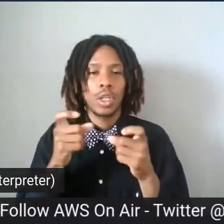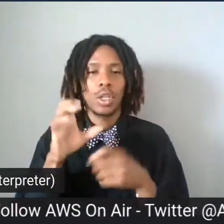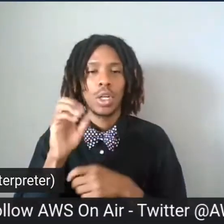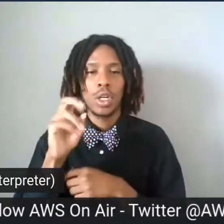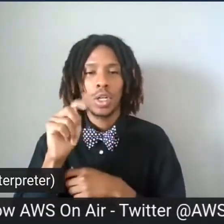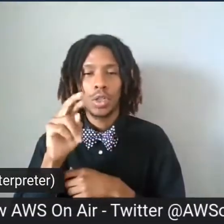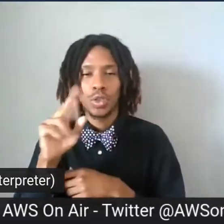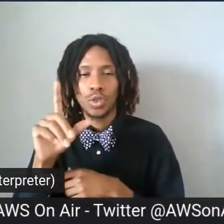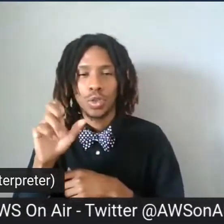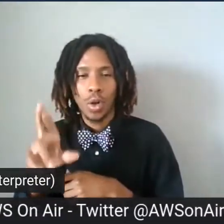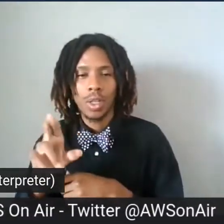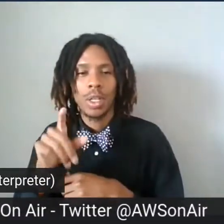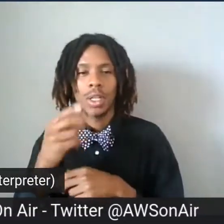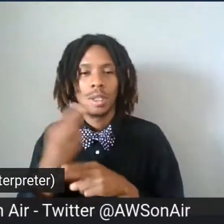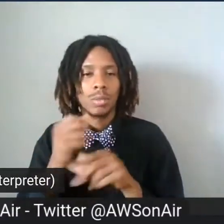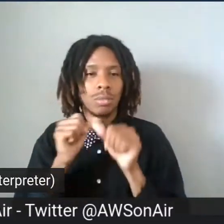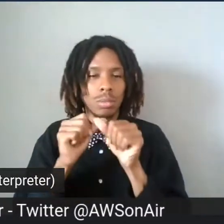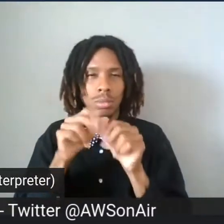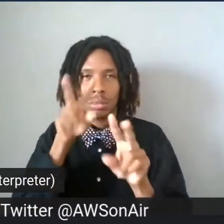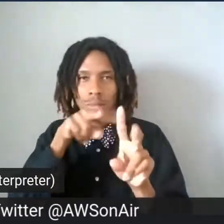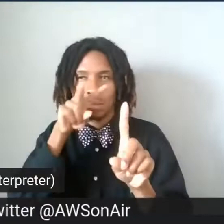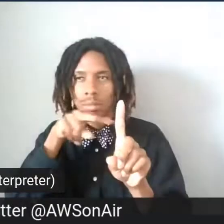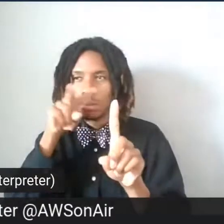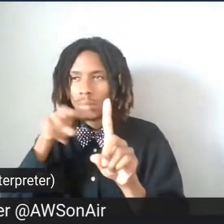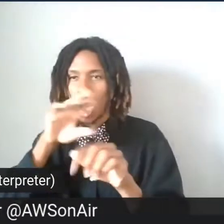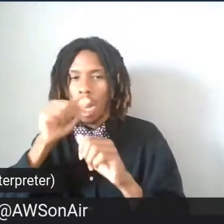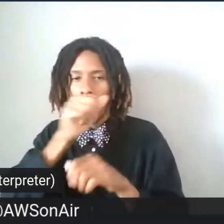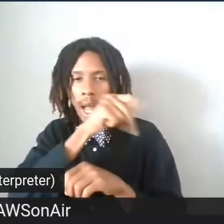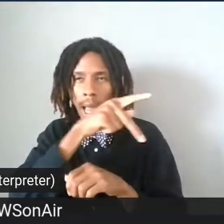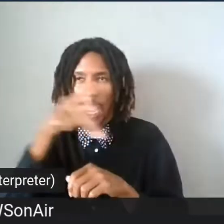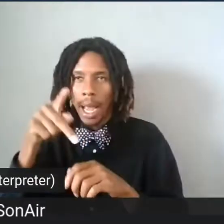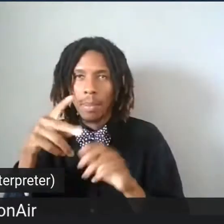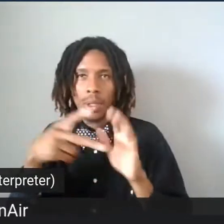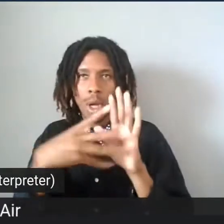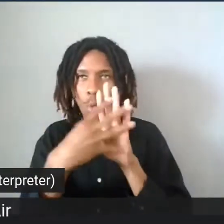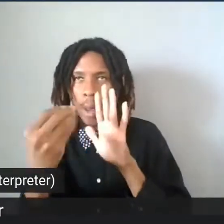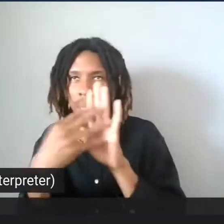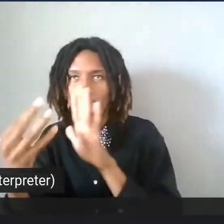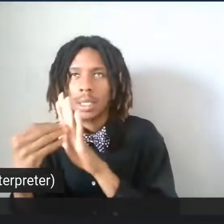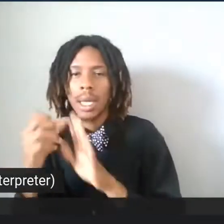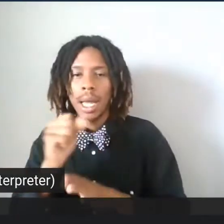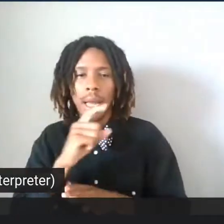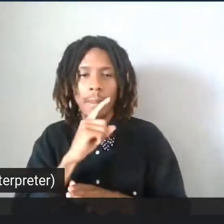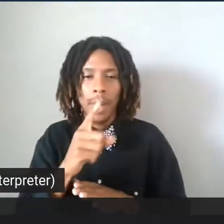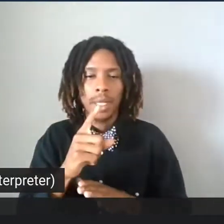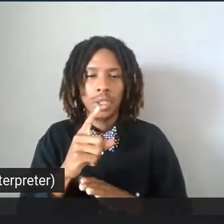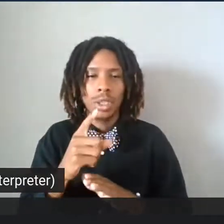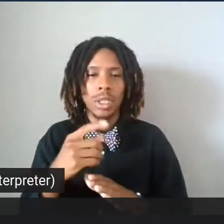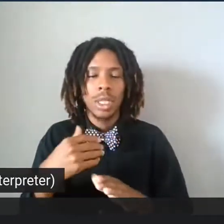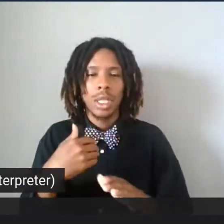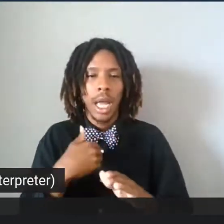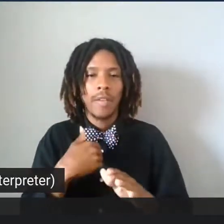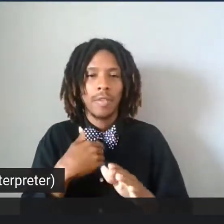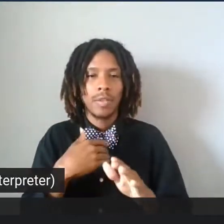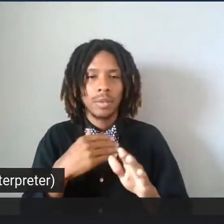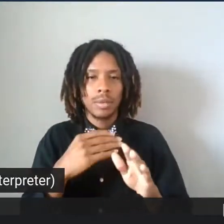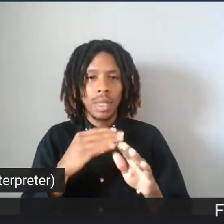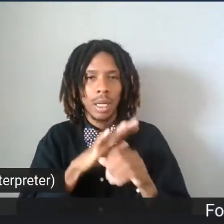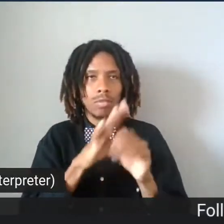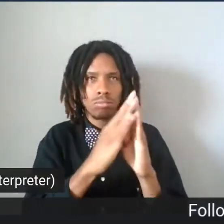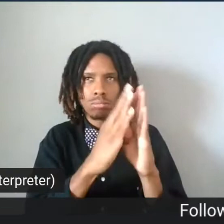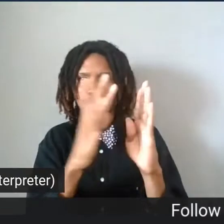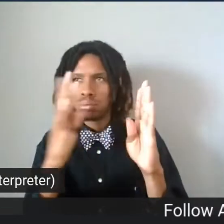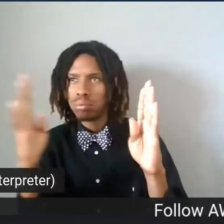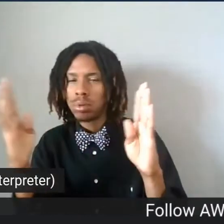You can use that to continuously monitor all your application replicas and make sure that there is parity amongst your application replica. So